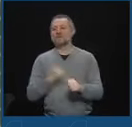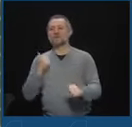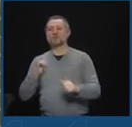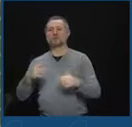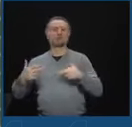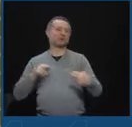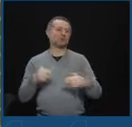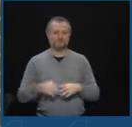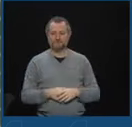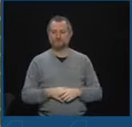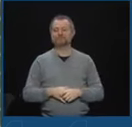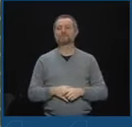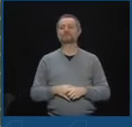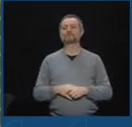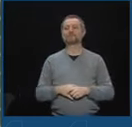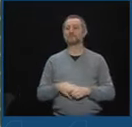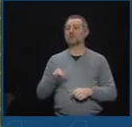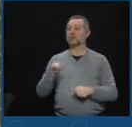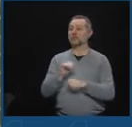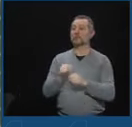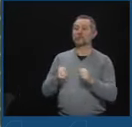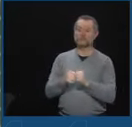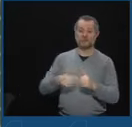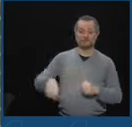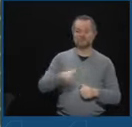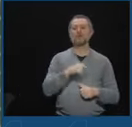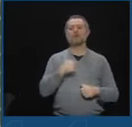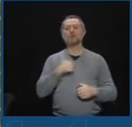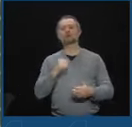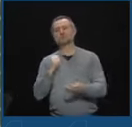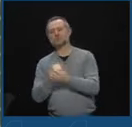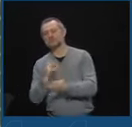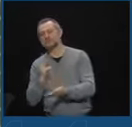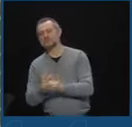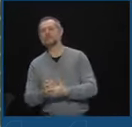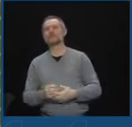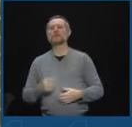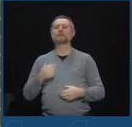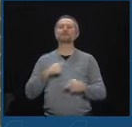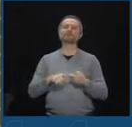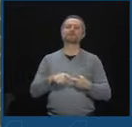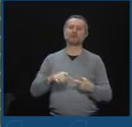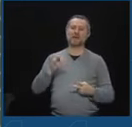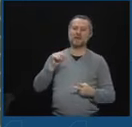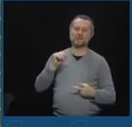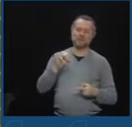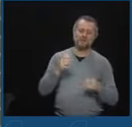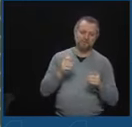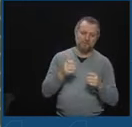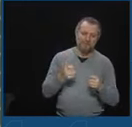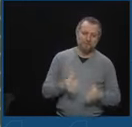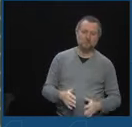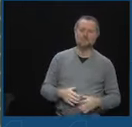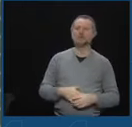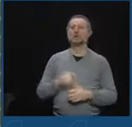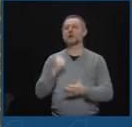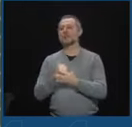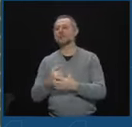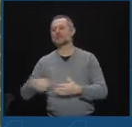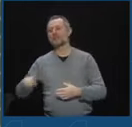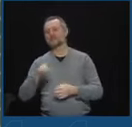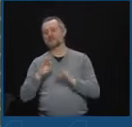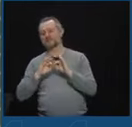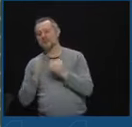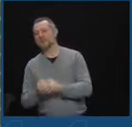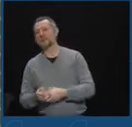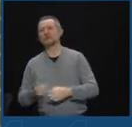these workers and responders are dedicated social workers and case managers who help SNUG participants, their families, and